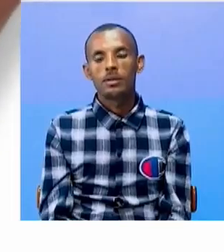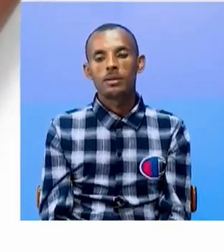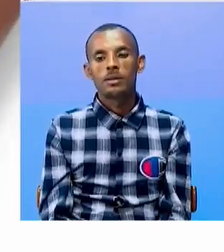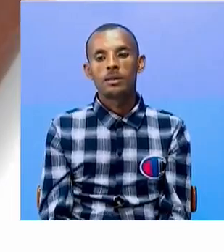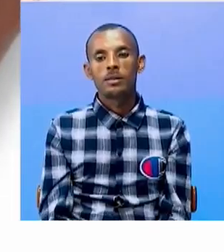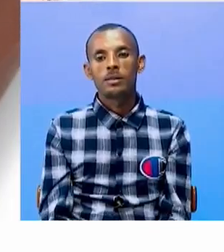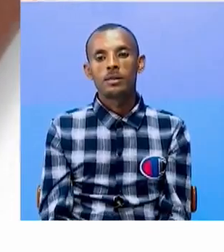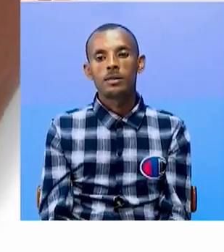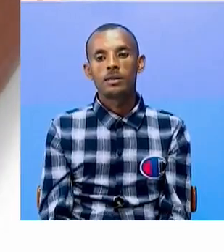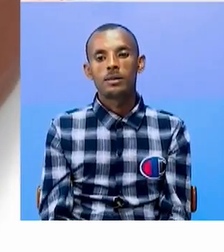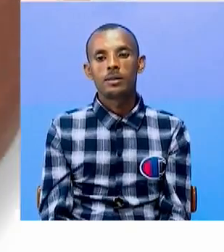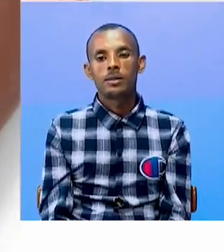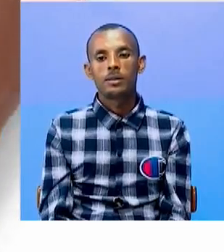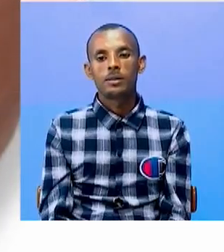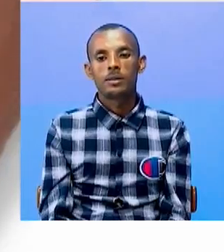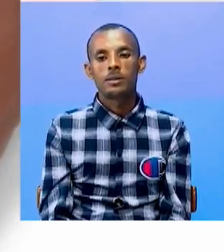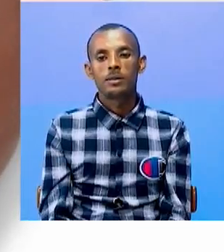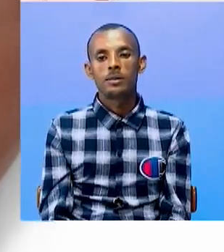exponent.